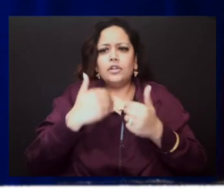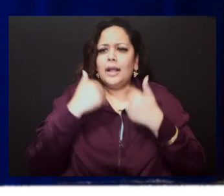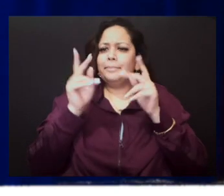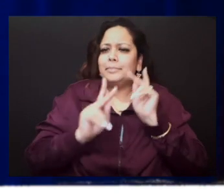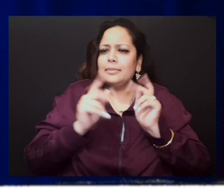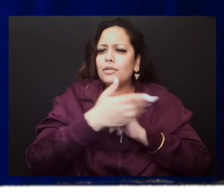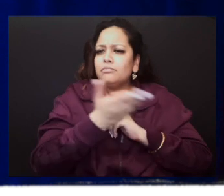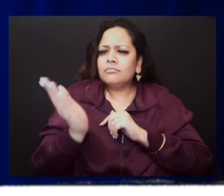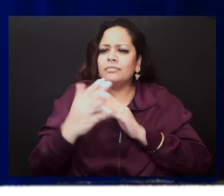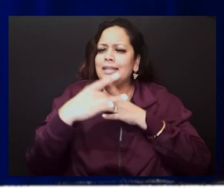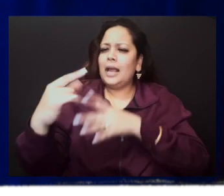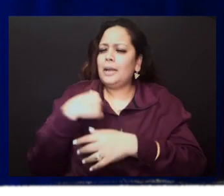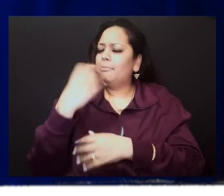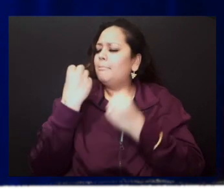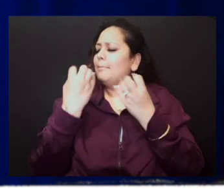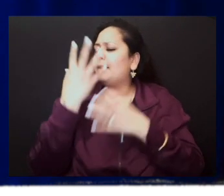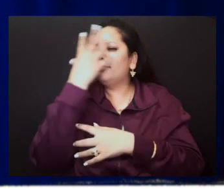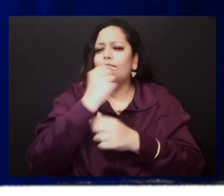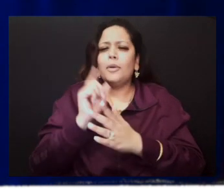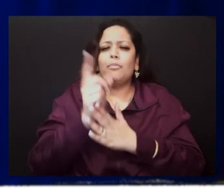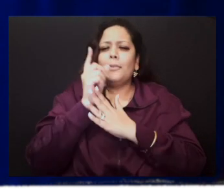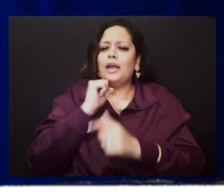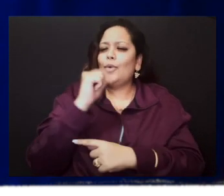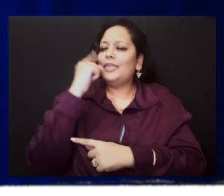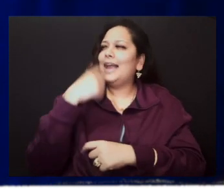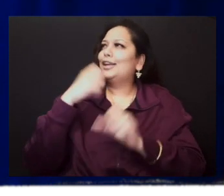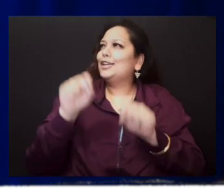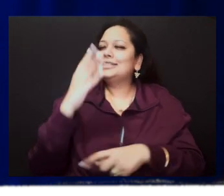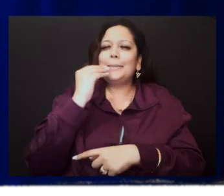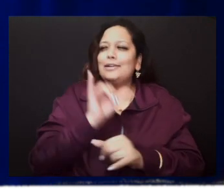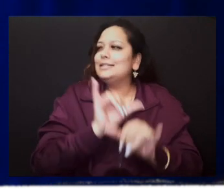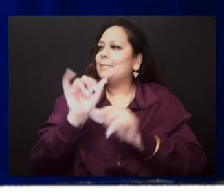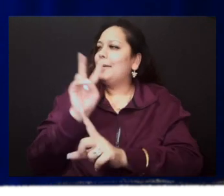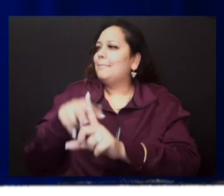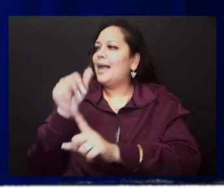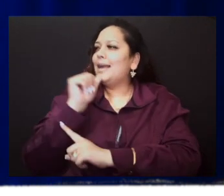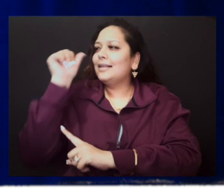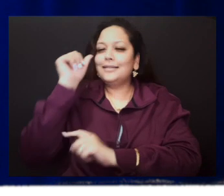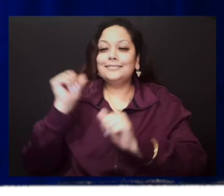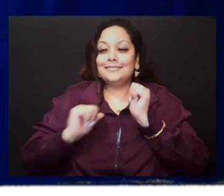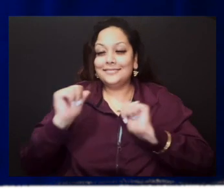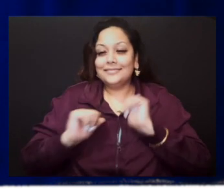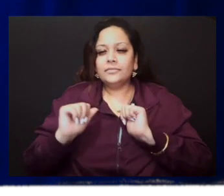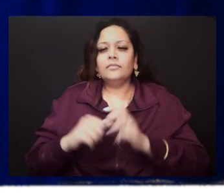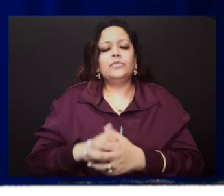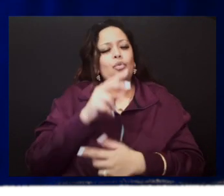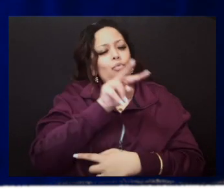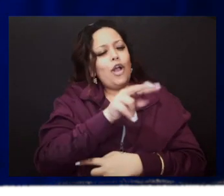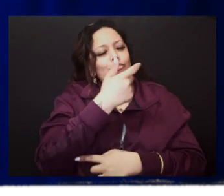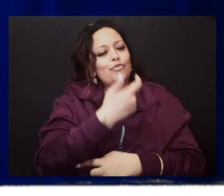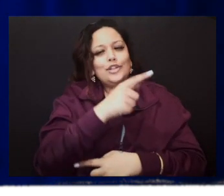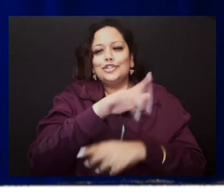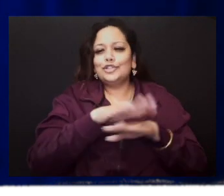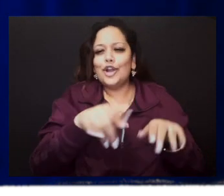has led me to many beautiful moments that I don't think that I would have experienced in adult theatre. Watching a child take in their first